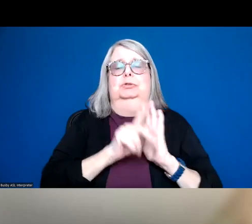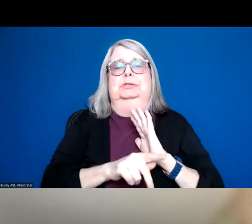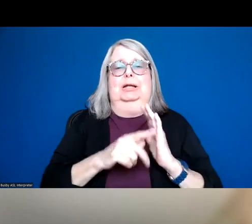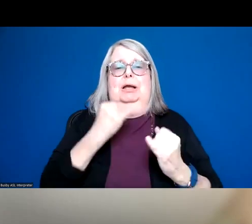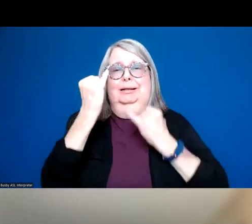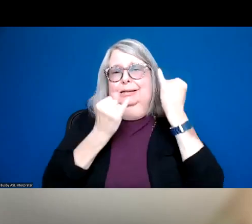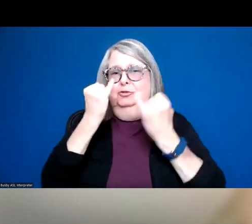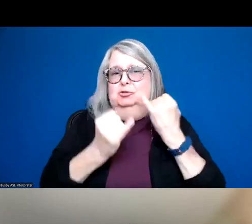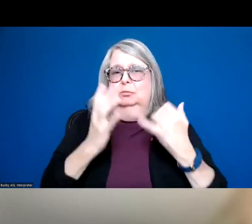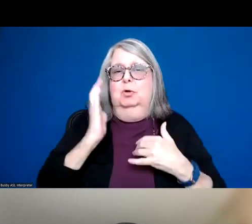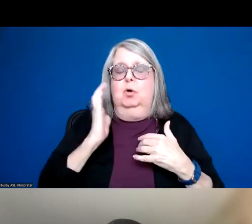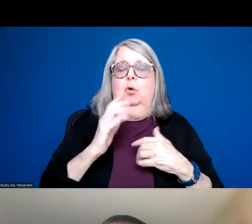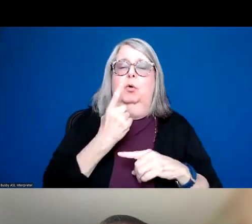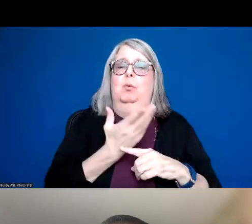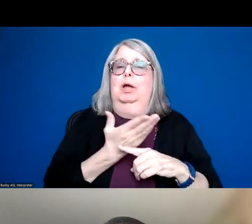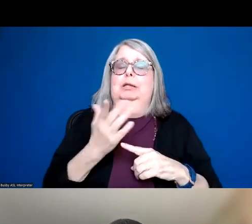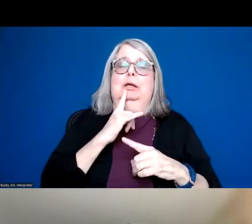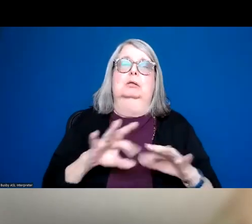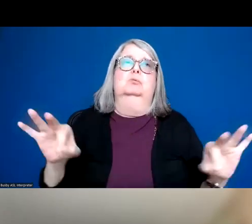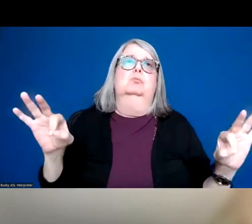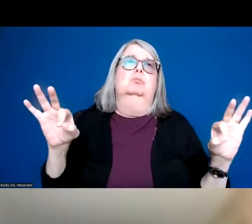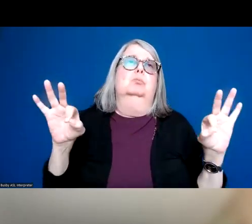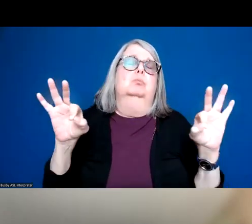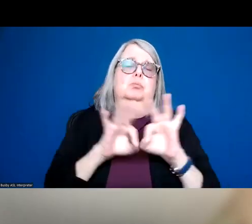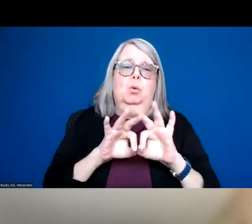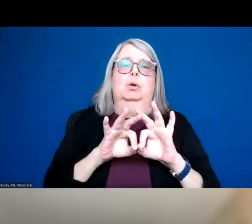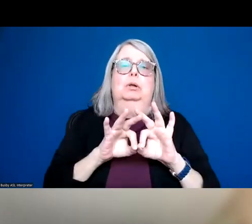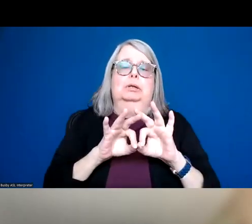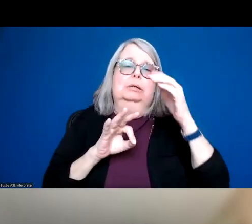things that I think is incredibly important